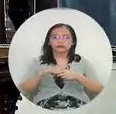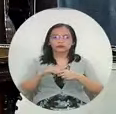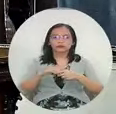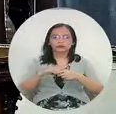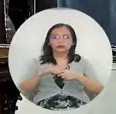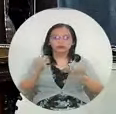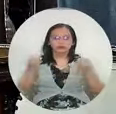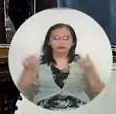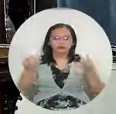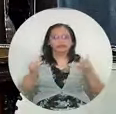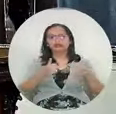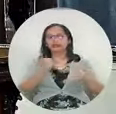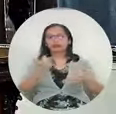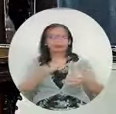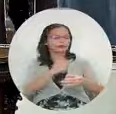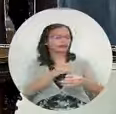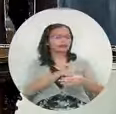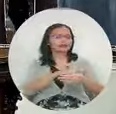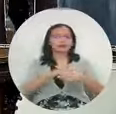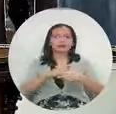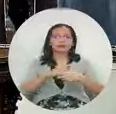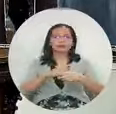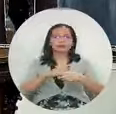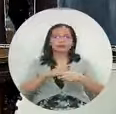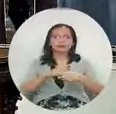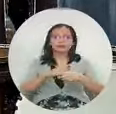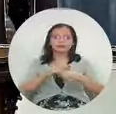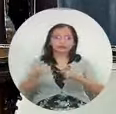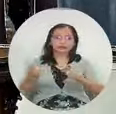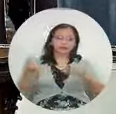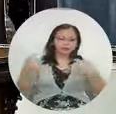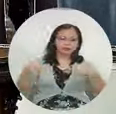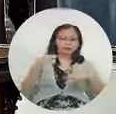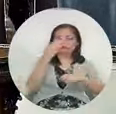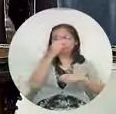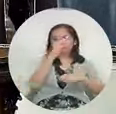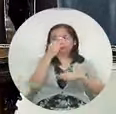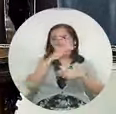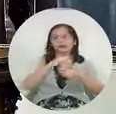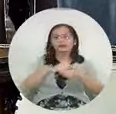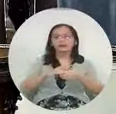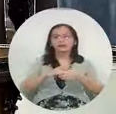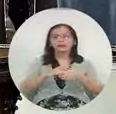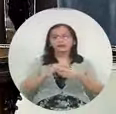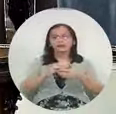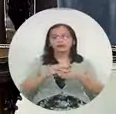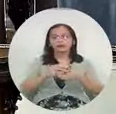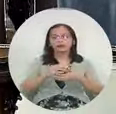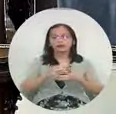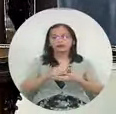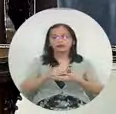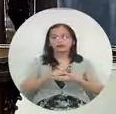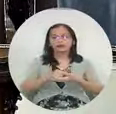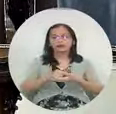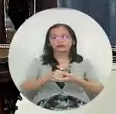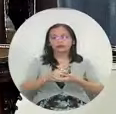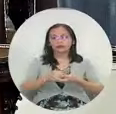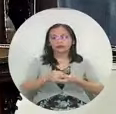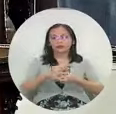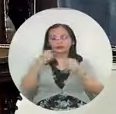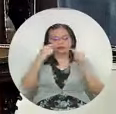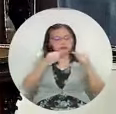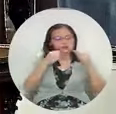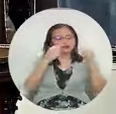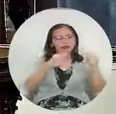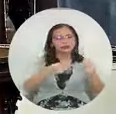Baptist Conference of the Philippines, convention, they were here in Cebu City, they had a meeting. And they said,